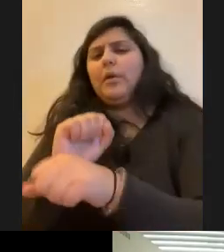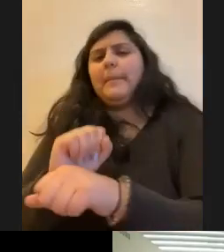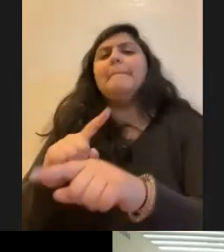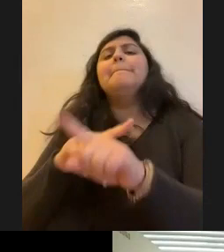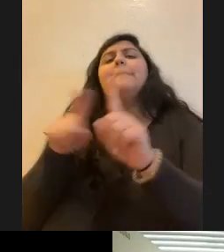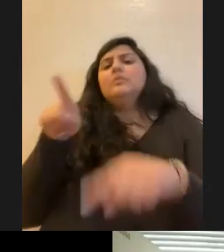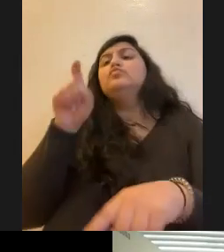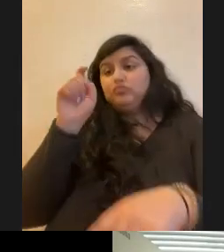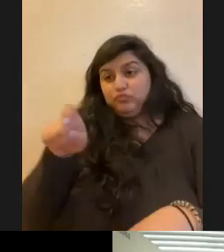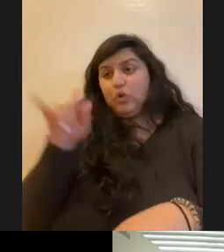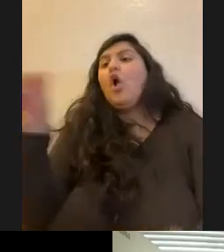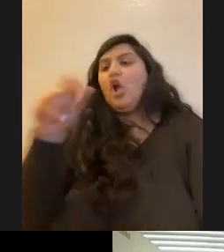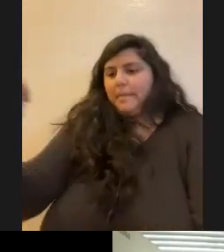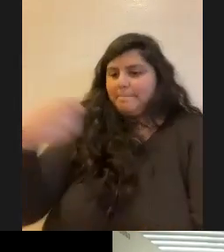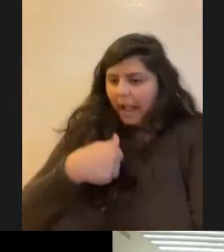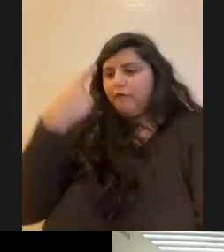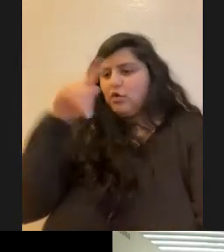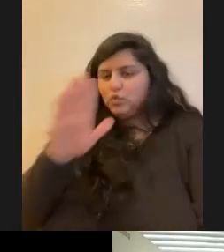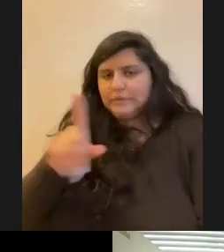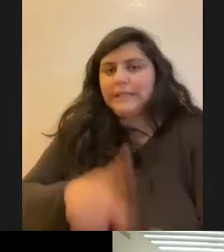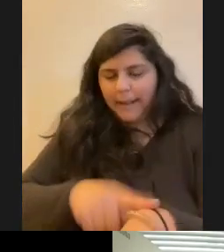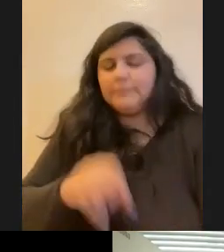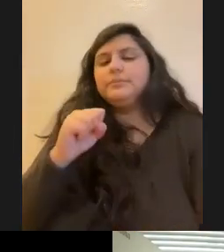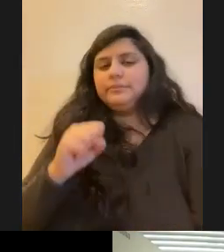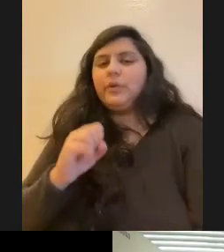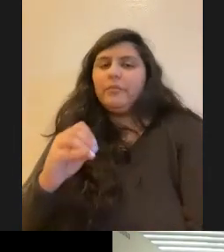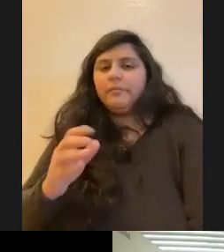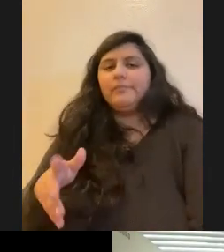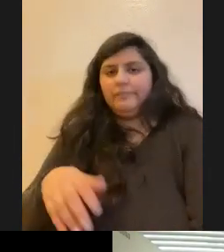should be paid for your time. So